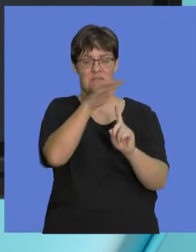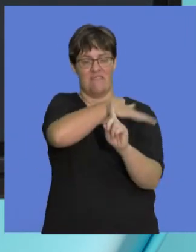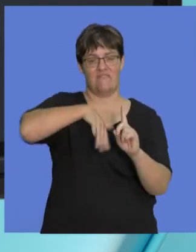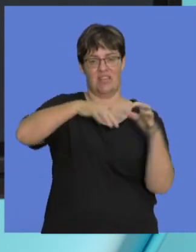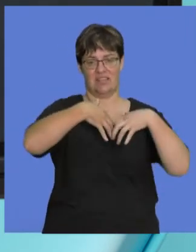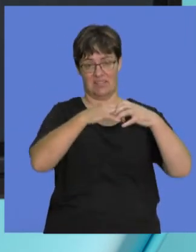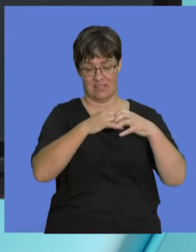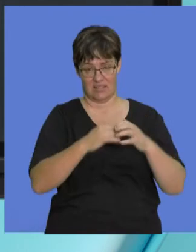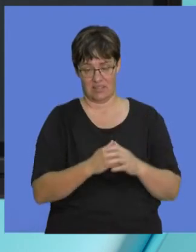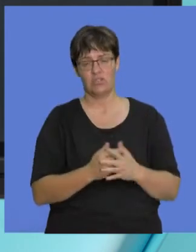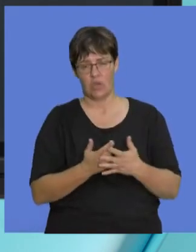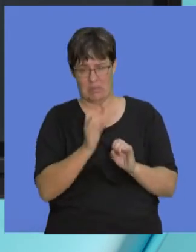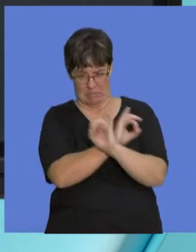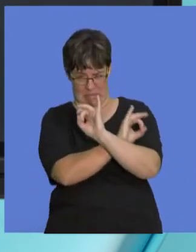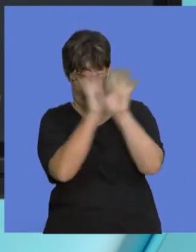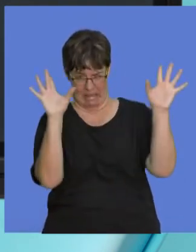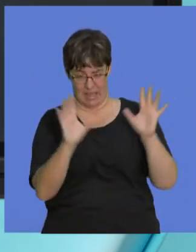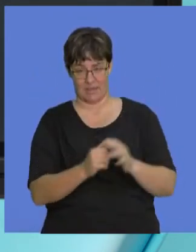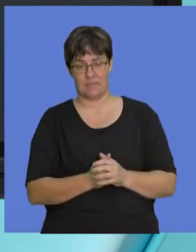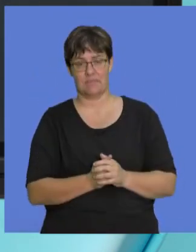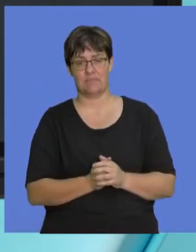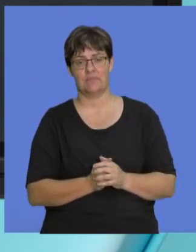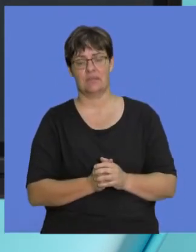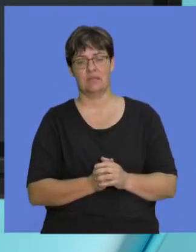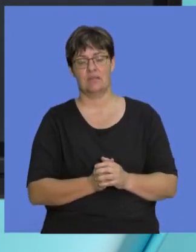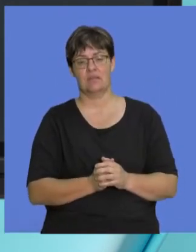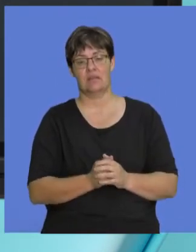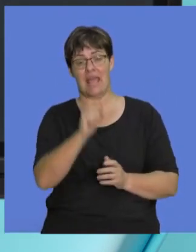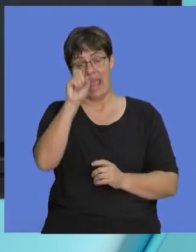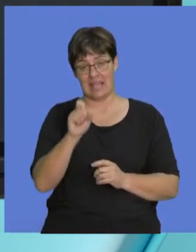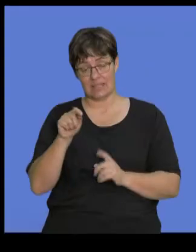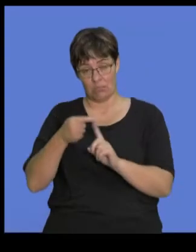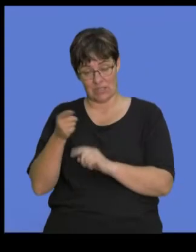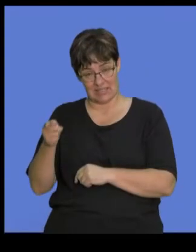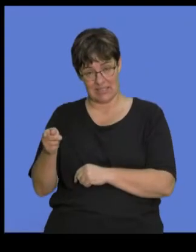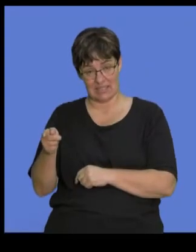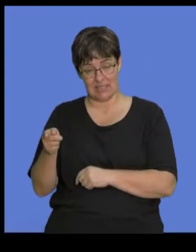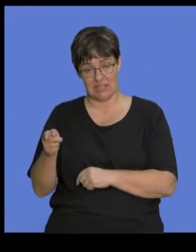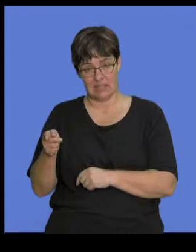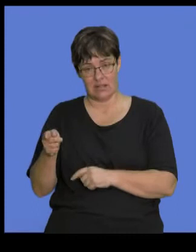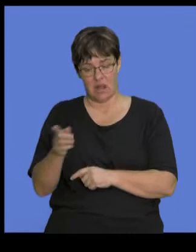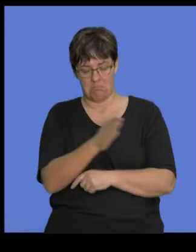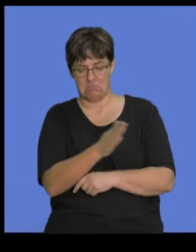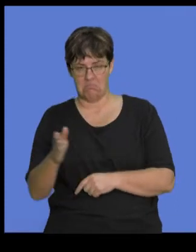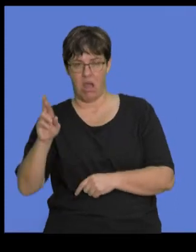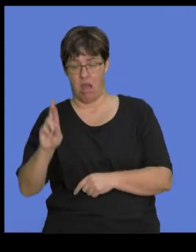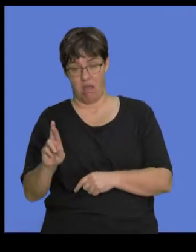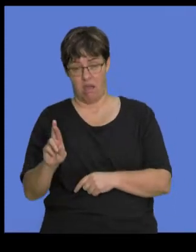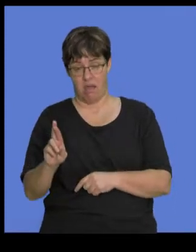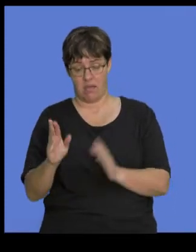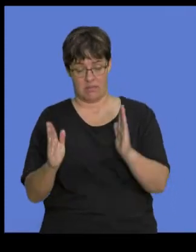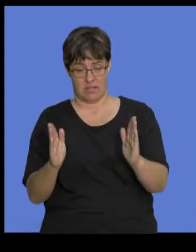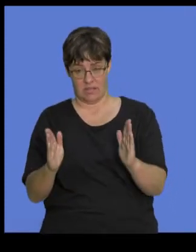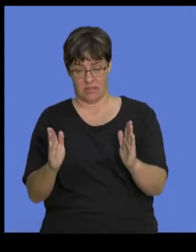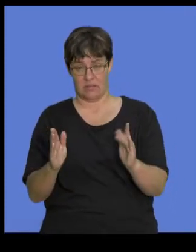the field. So that needs to be kind of very clear from the onset, right? So X is a point that is still at a distance R,